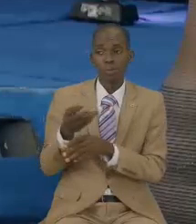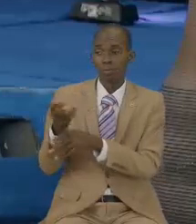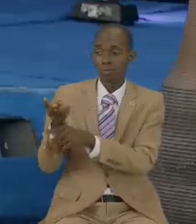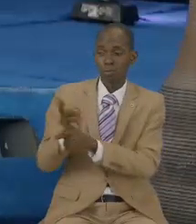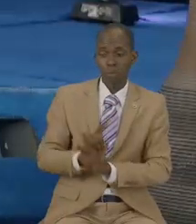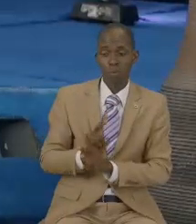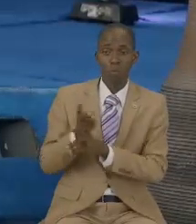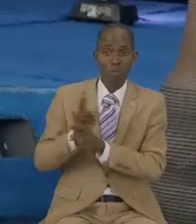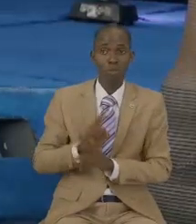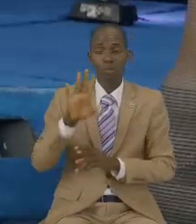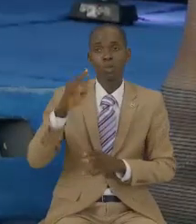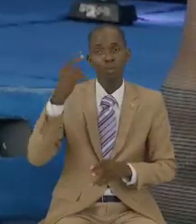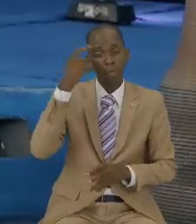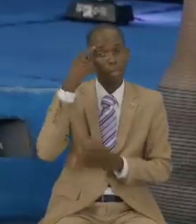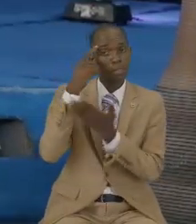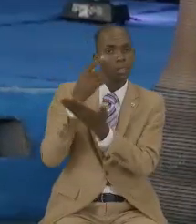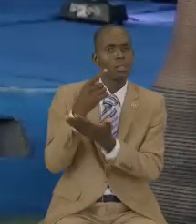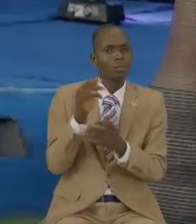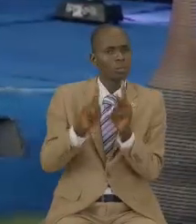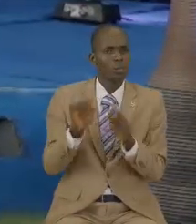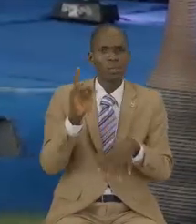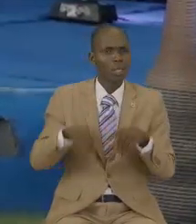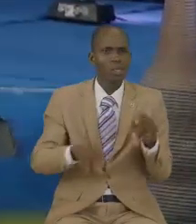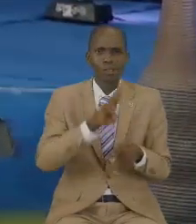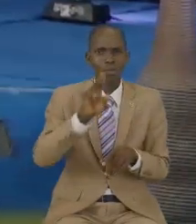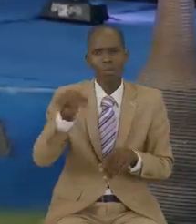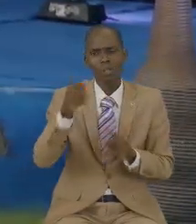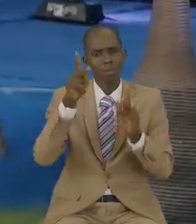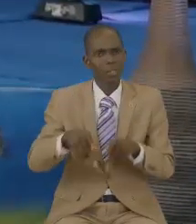there? Those people, you cannot make use of another person's